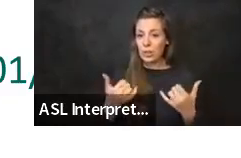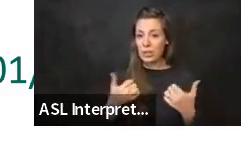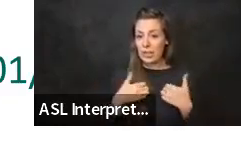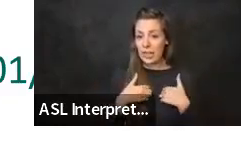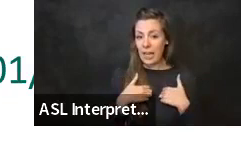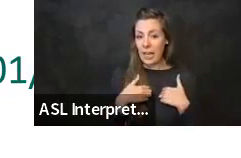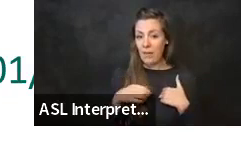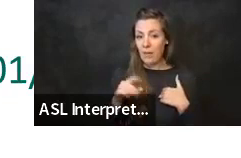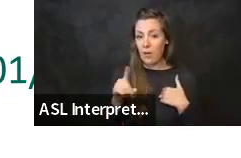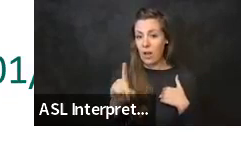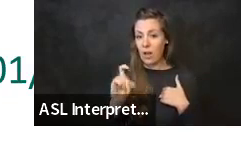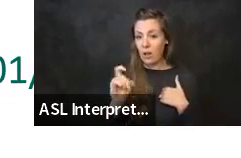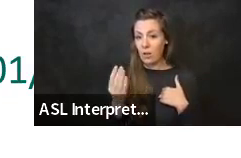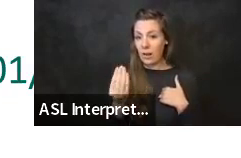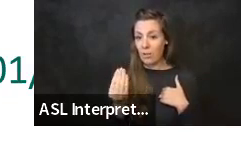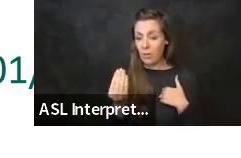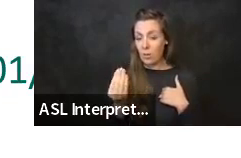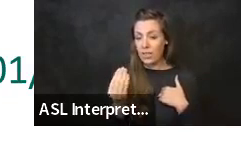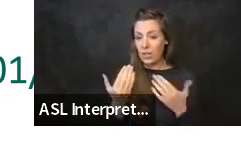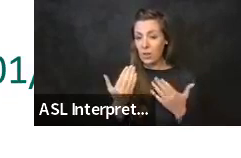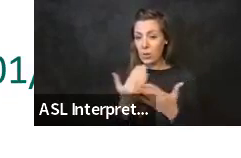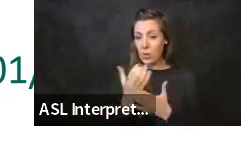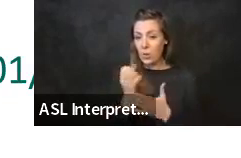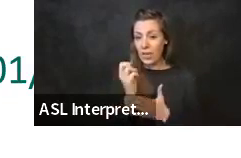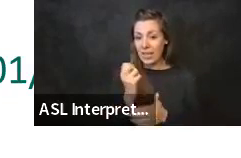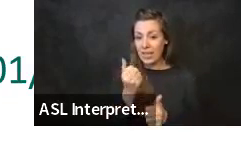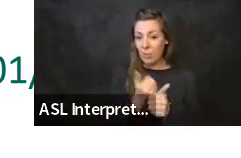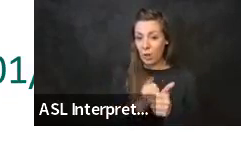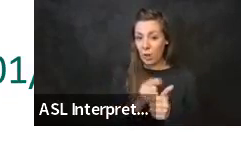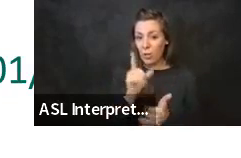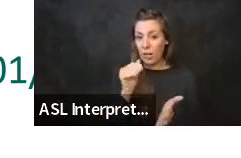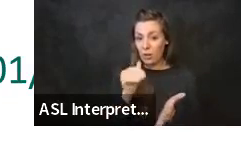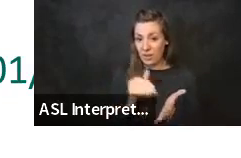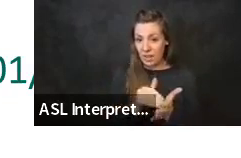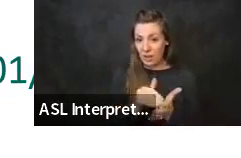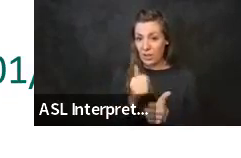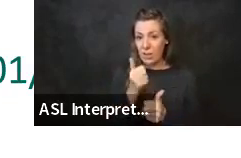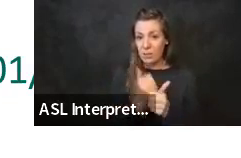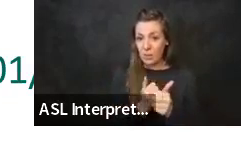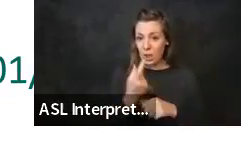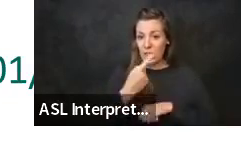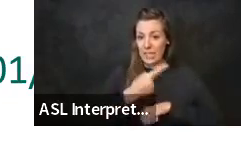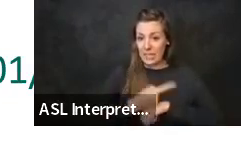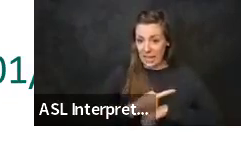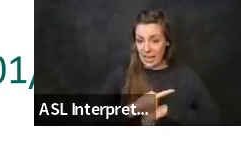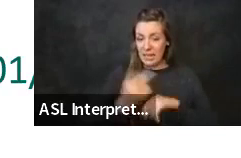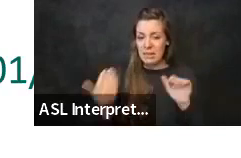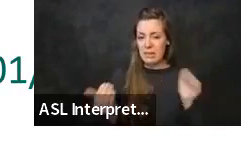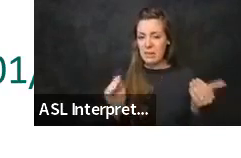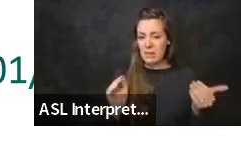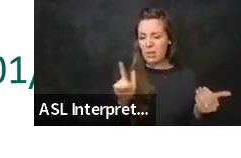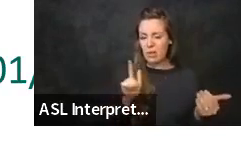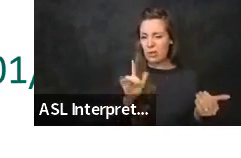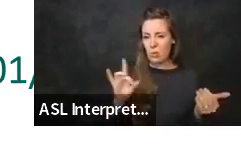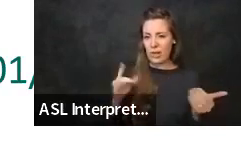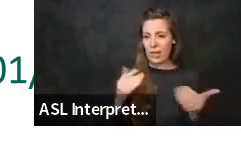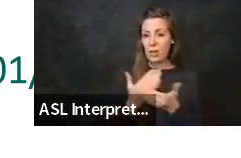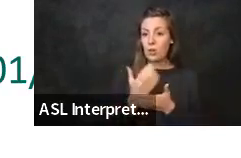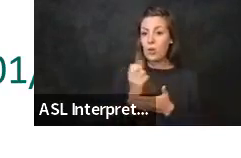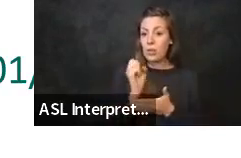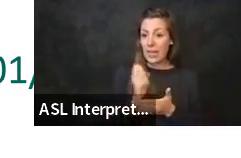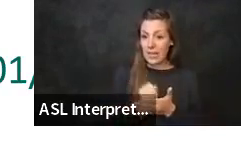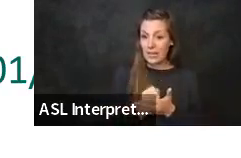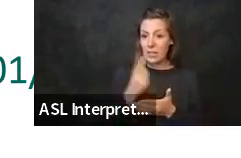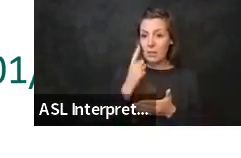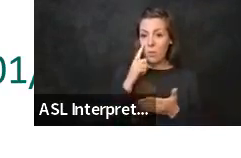of 114 new cases per 100,000 per day, as compared to about 28 new cases per 100,000